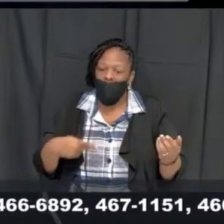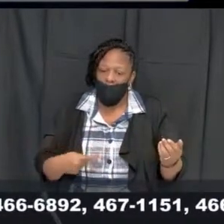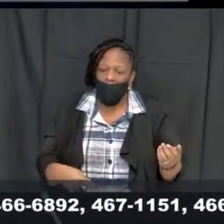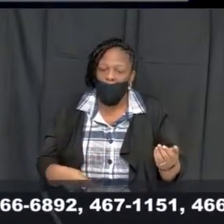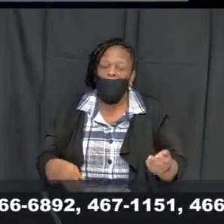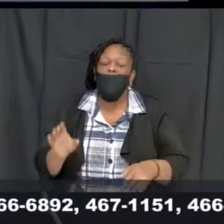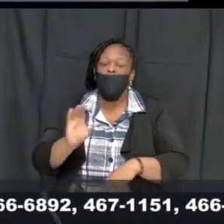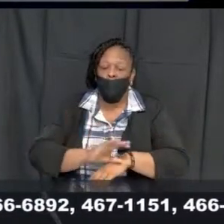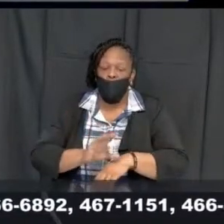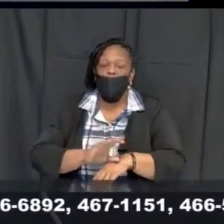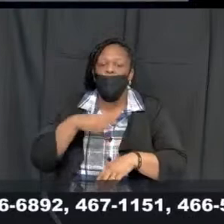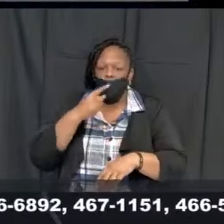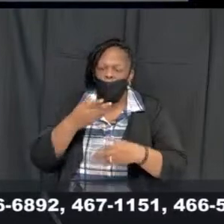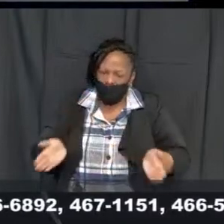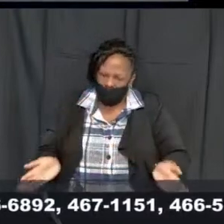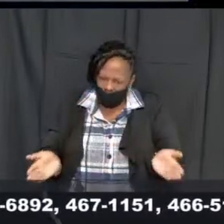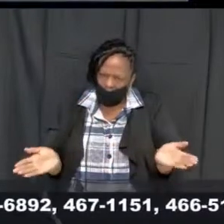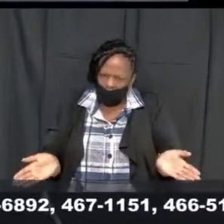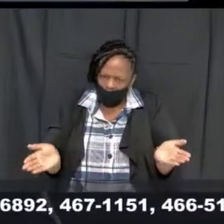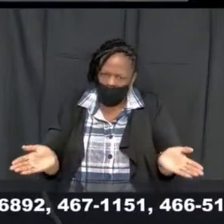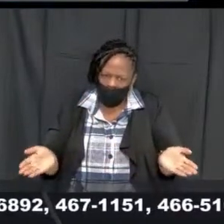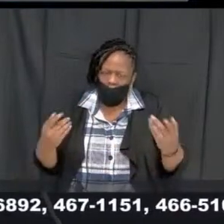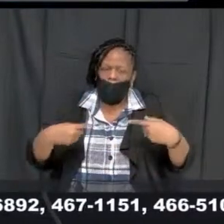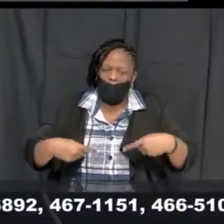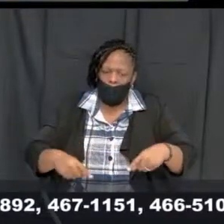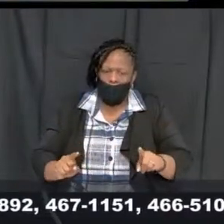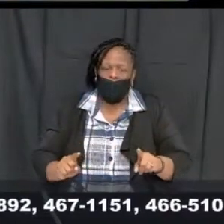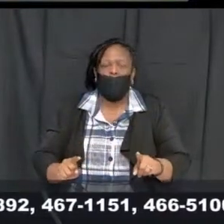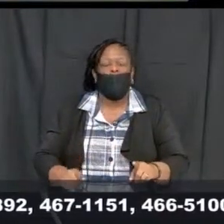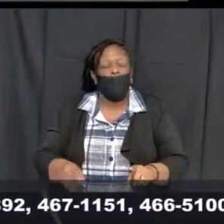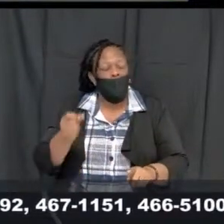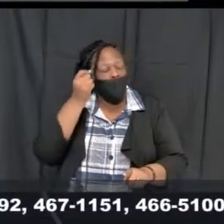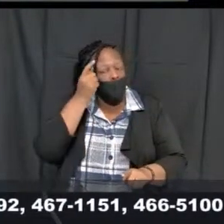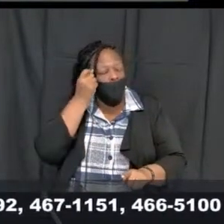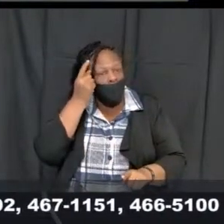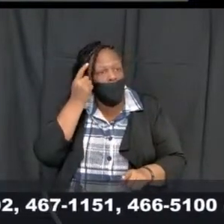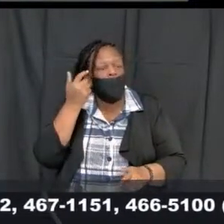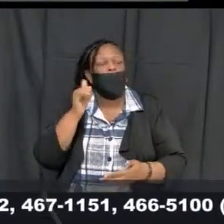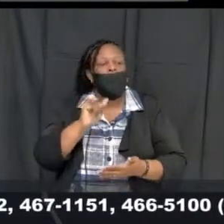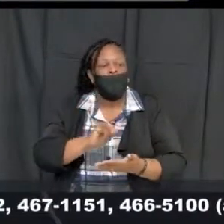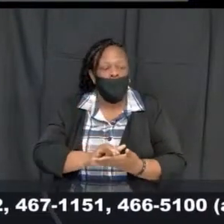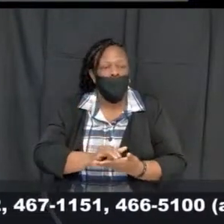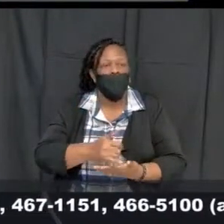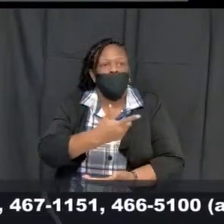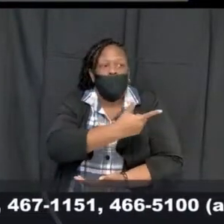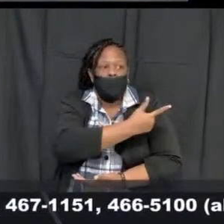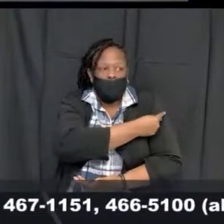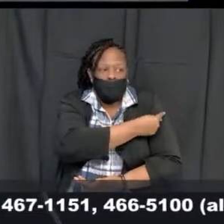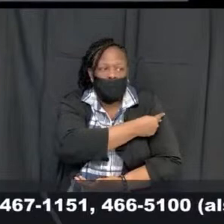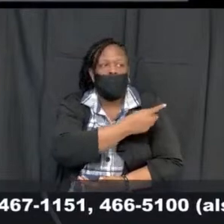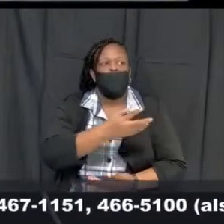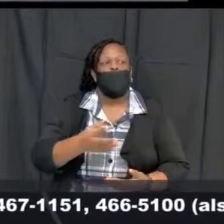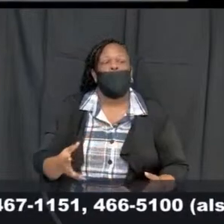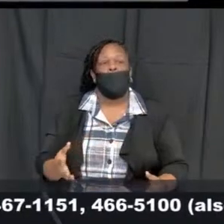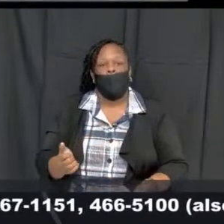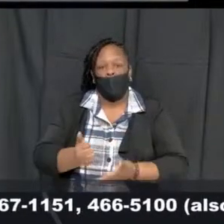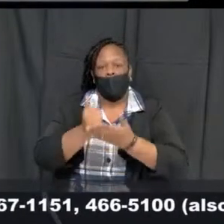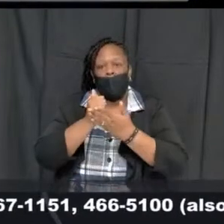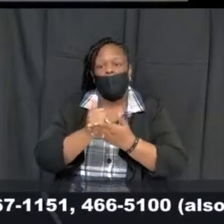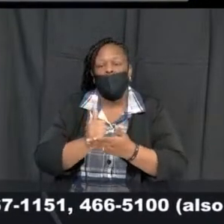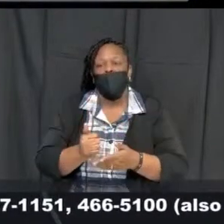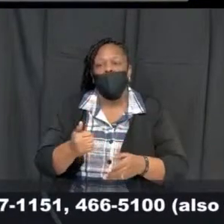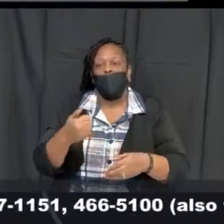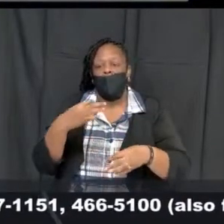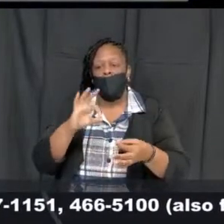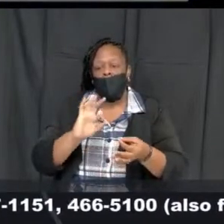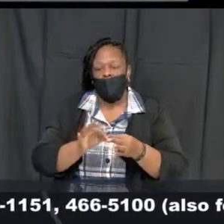diocese that they have a moral and ethical responsibility to take the vaccine, because